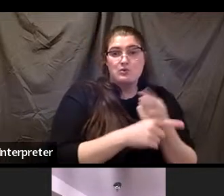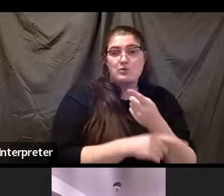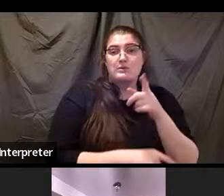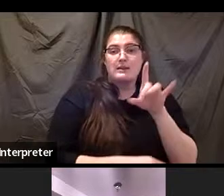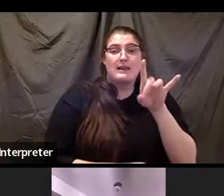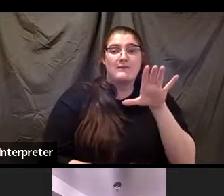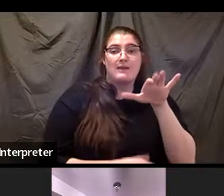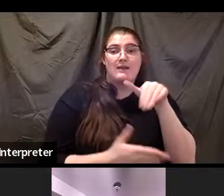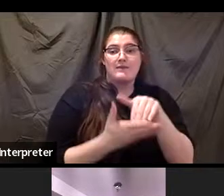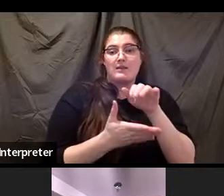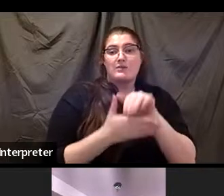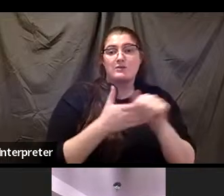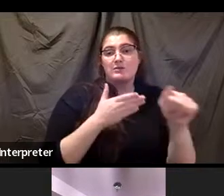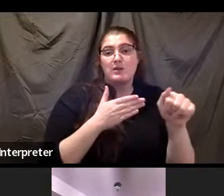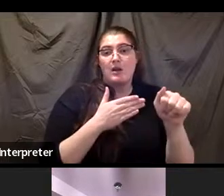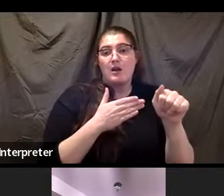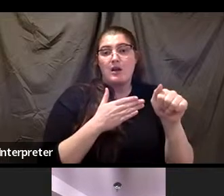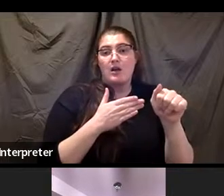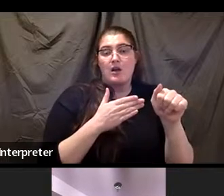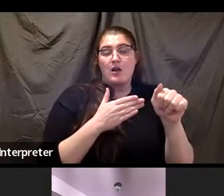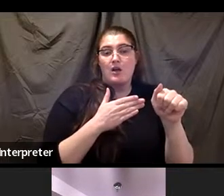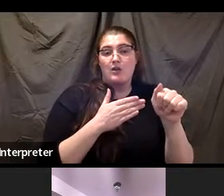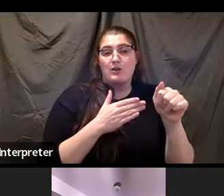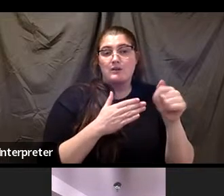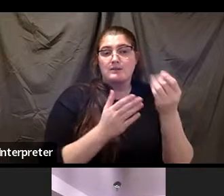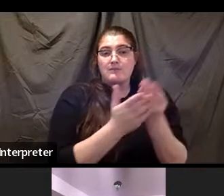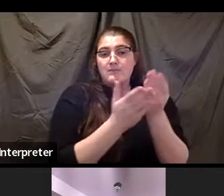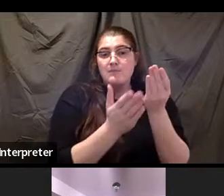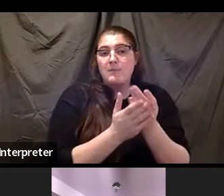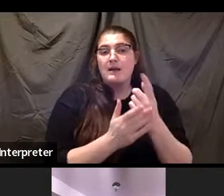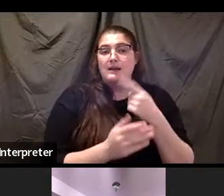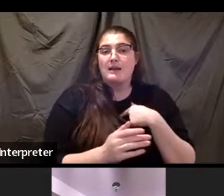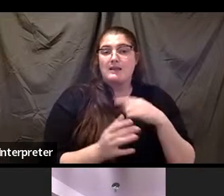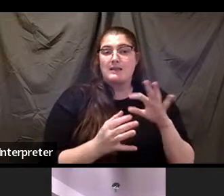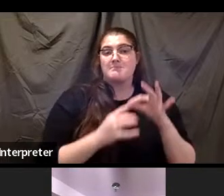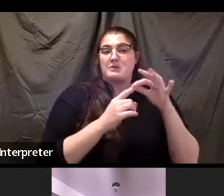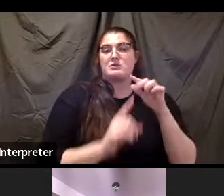gets a little close to defamation. And I know you've had issues with that in the past.